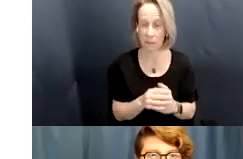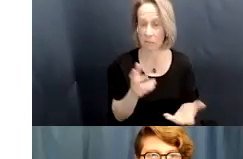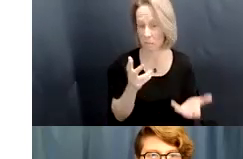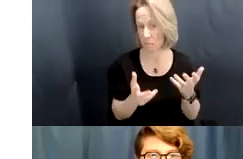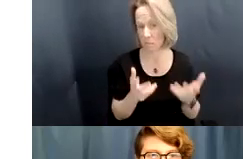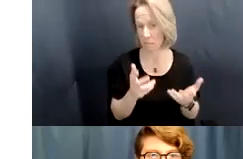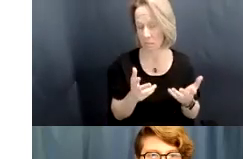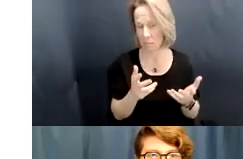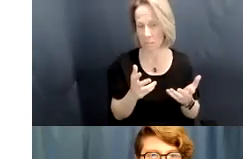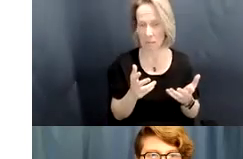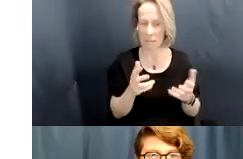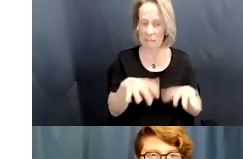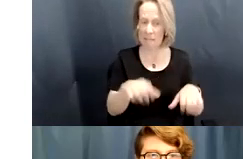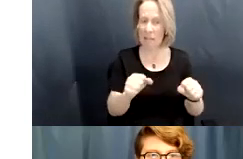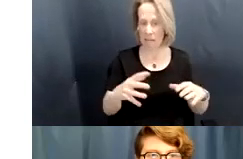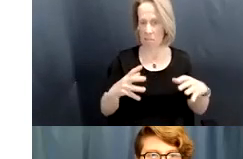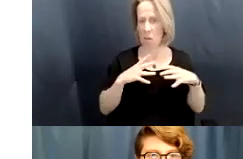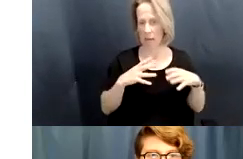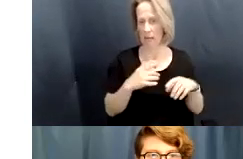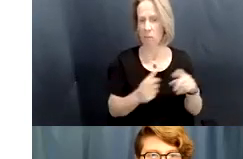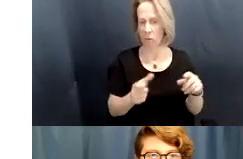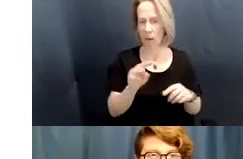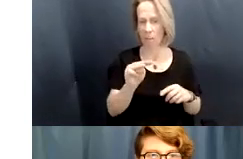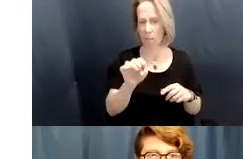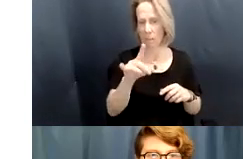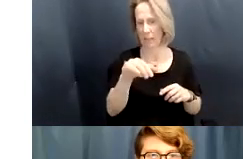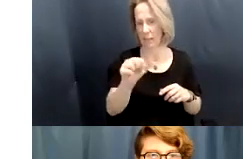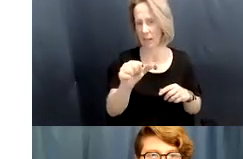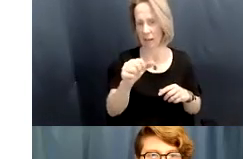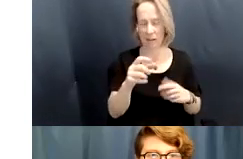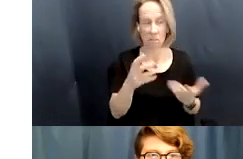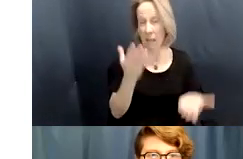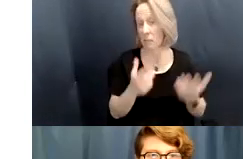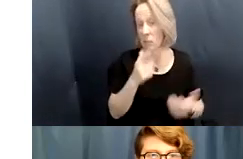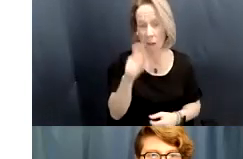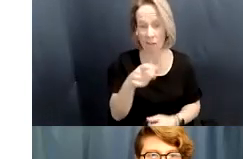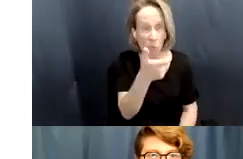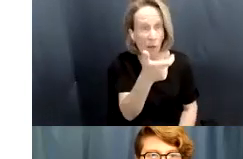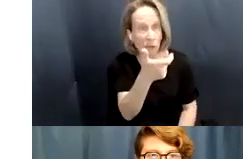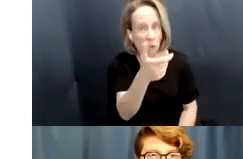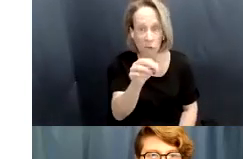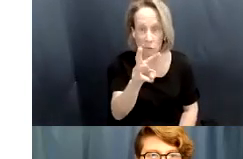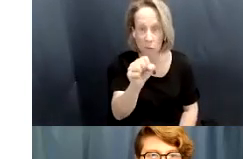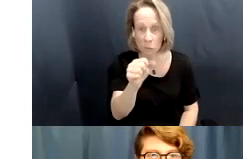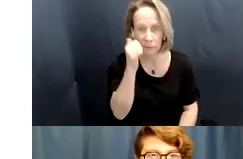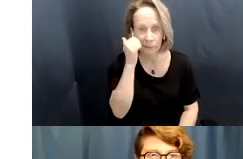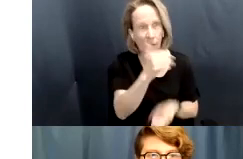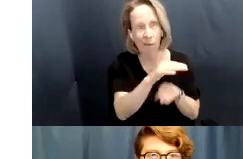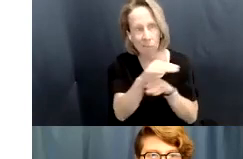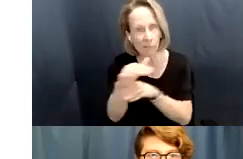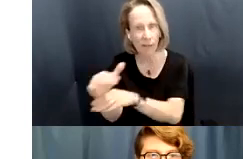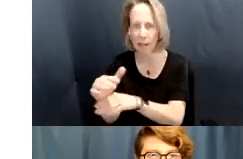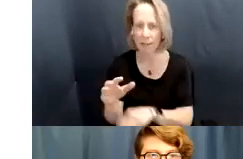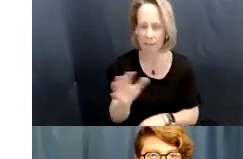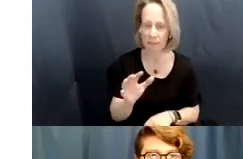and general media breaks. You don't have to watch the news every night, unless you're like me and you wake up and you do listen